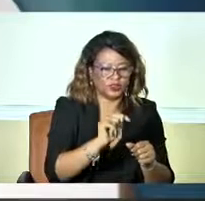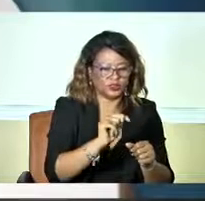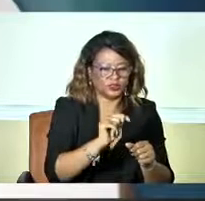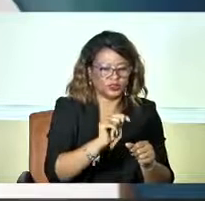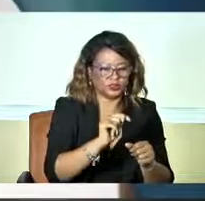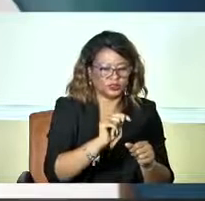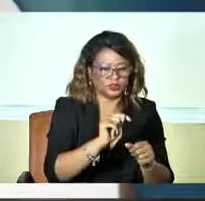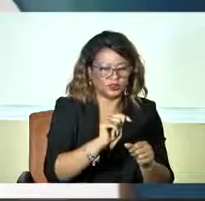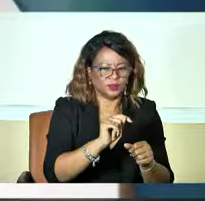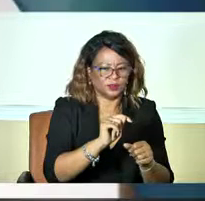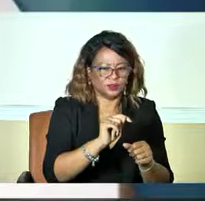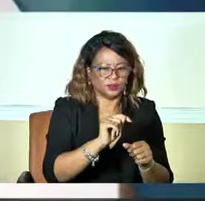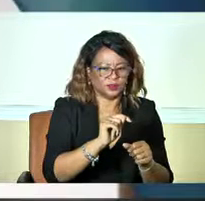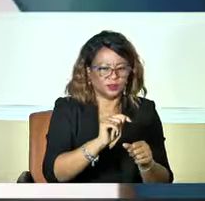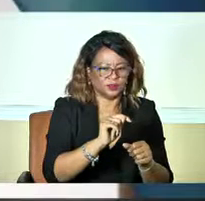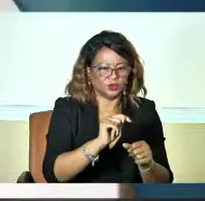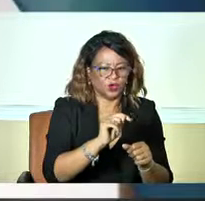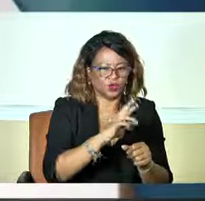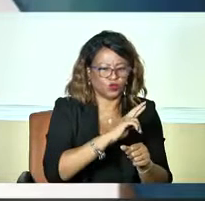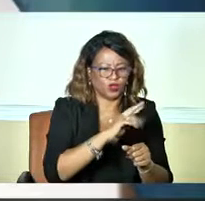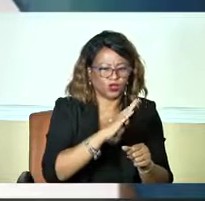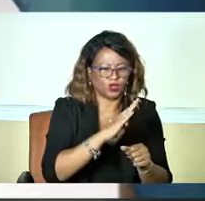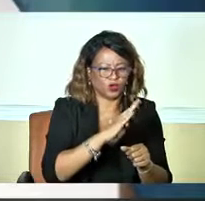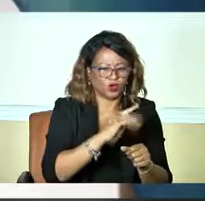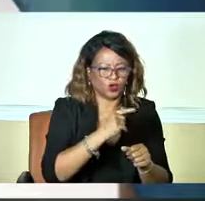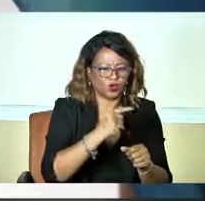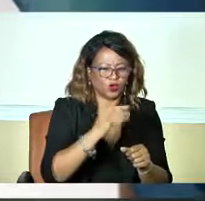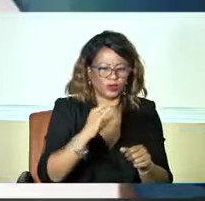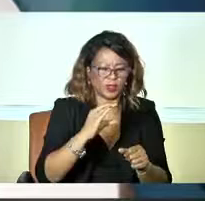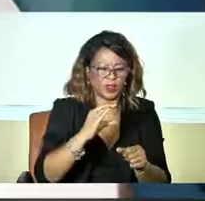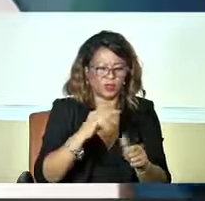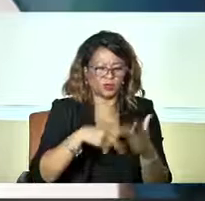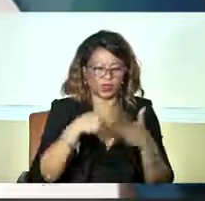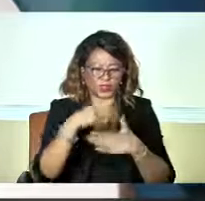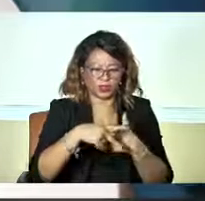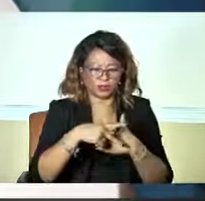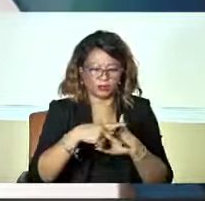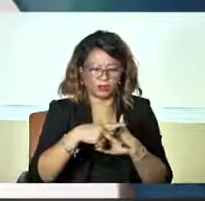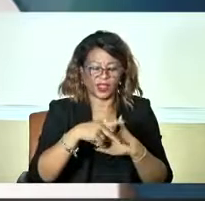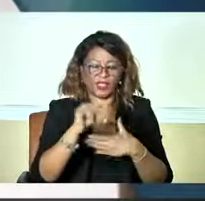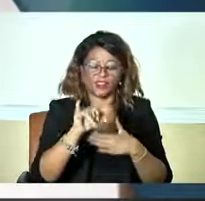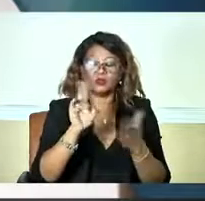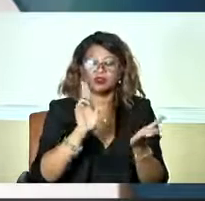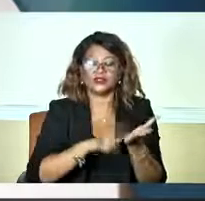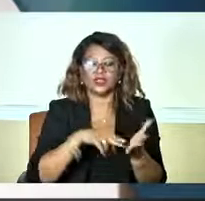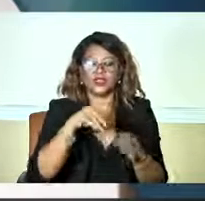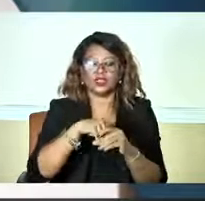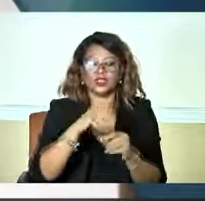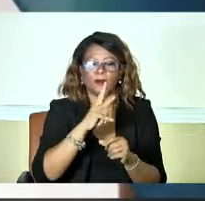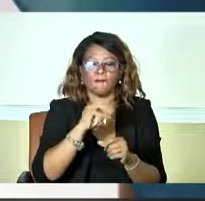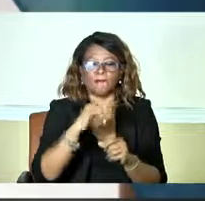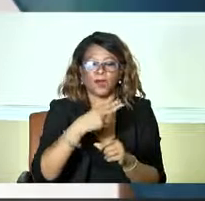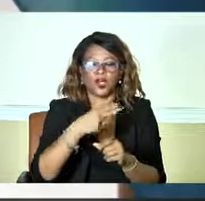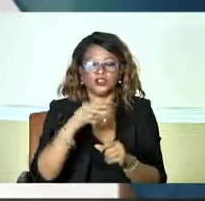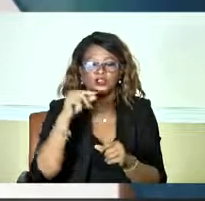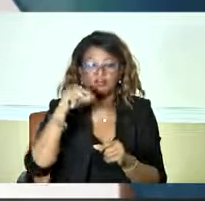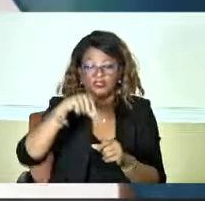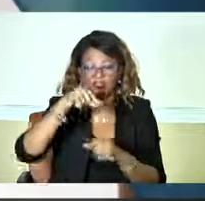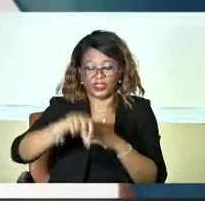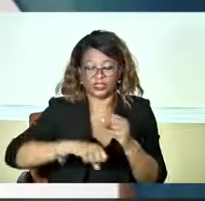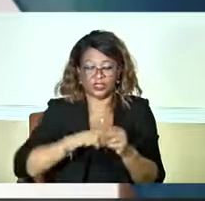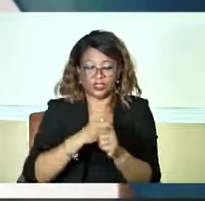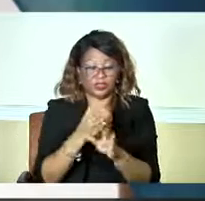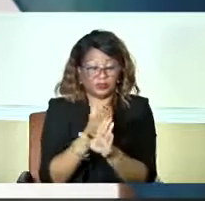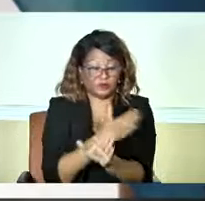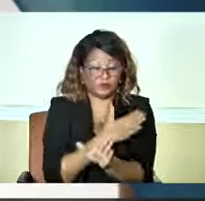the Royal Caribbean Project. This was signed in March of this year, just before